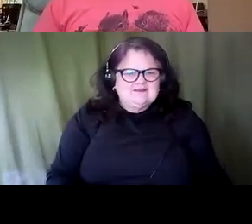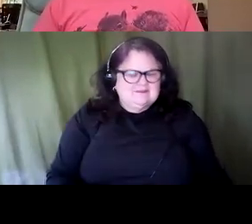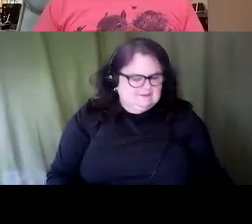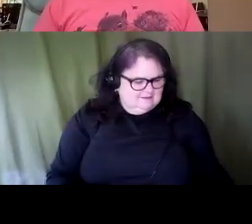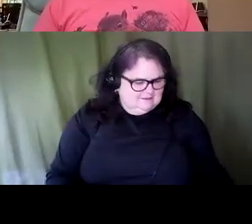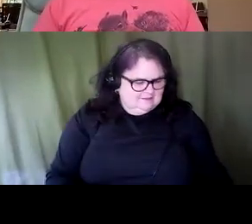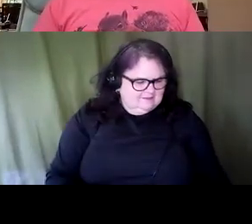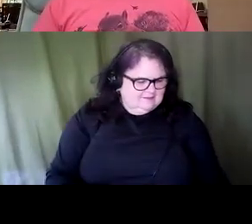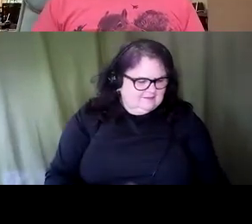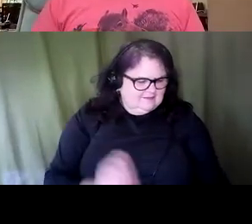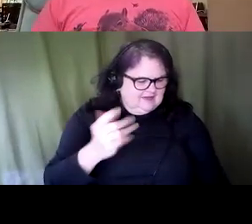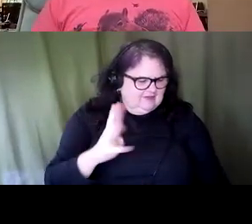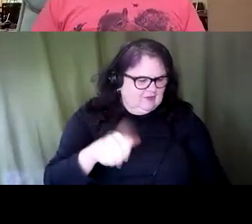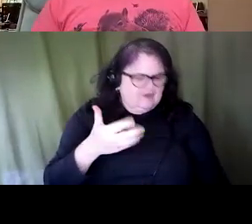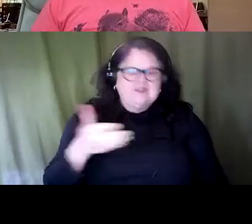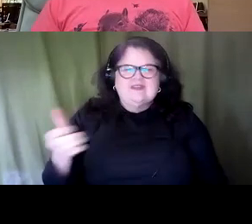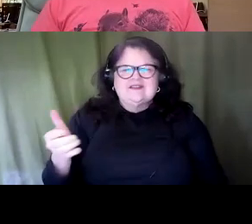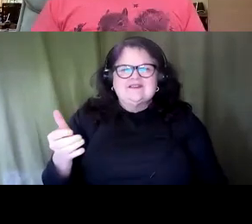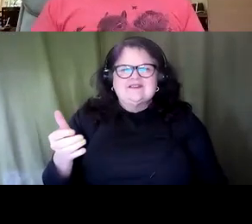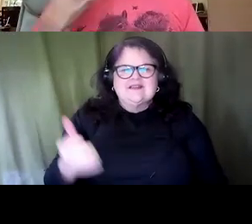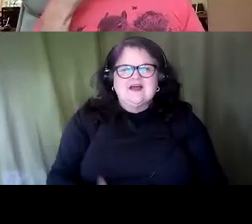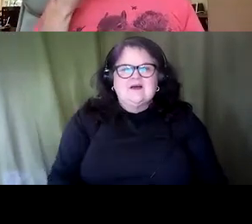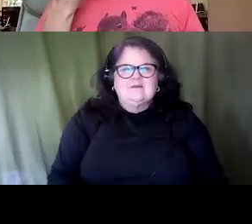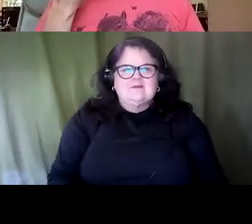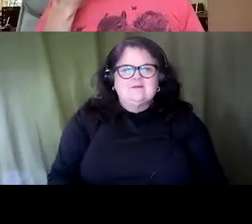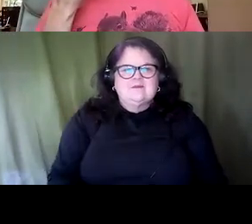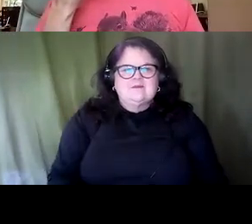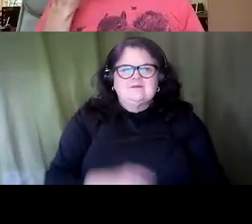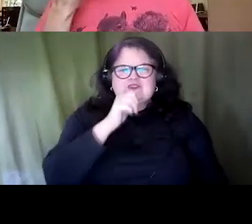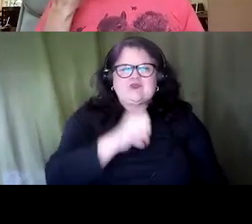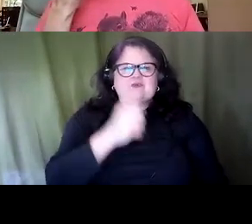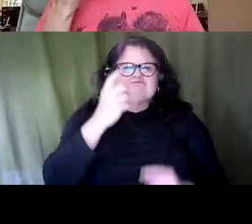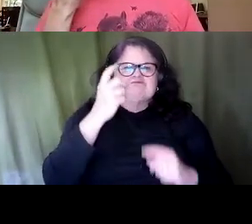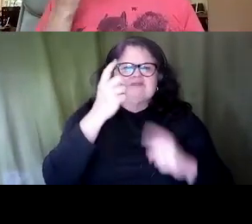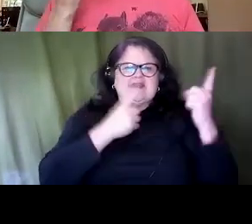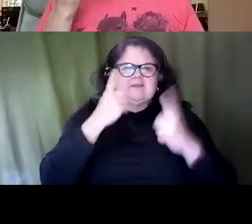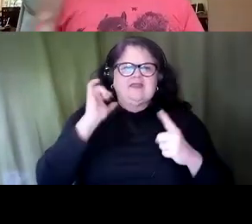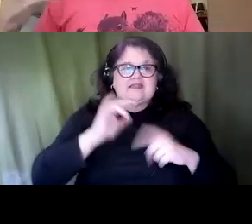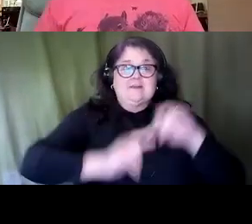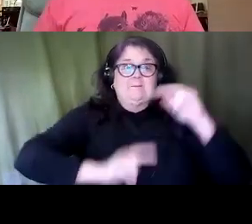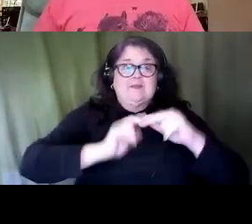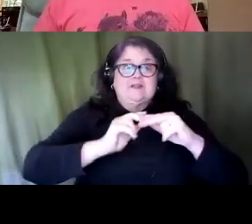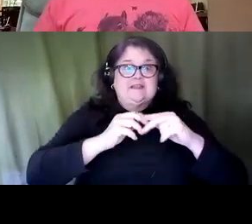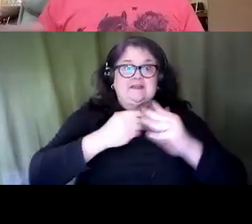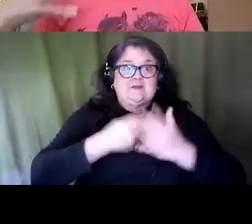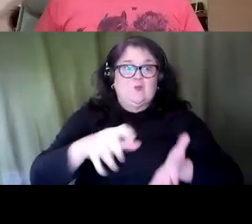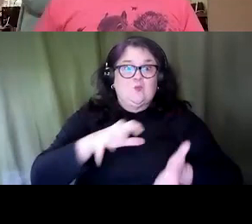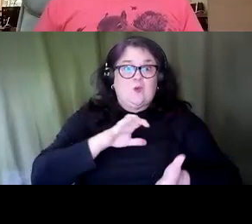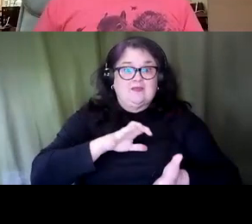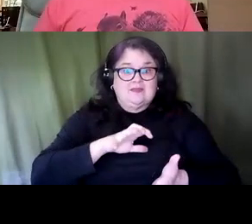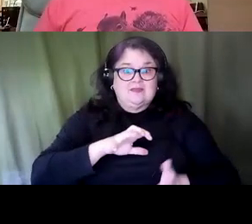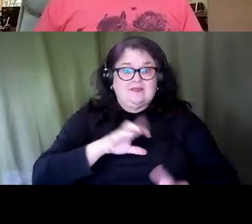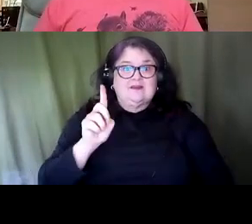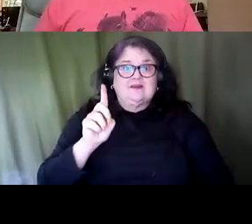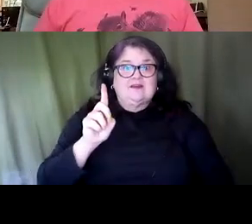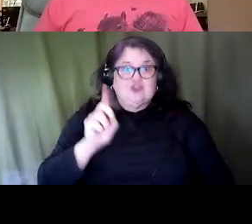Just a few other things. So you don't think of this as building wealth, but we do build wealth by